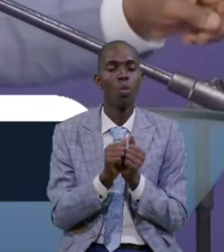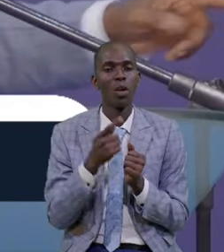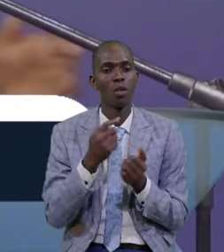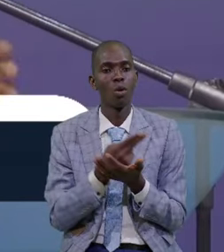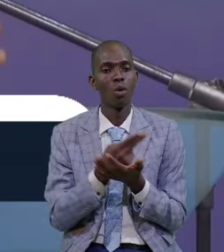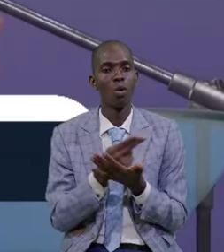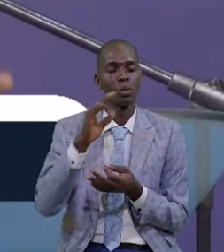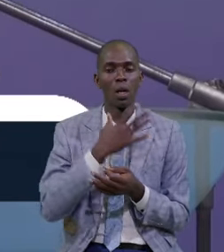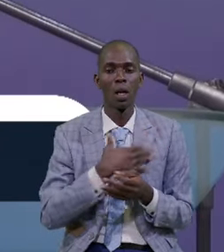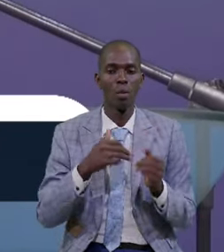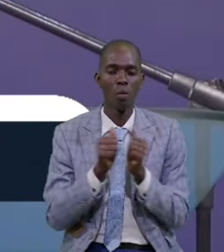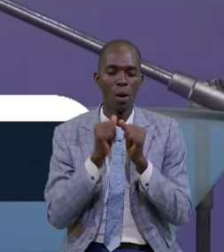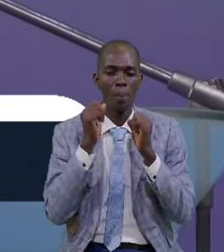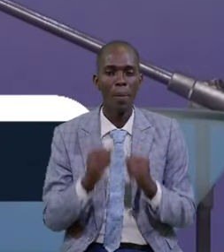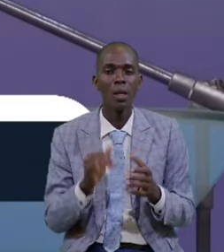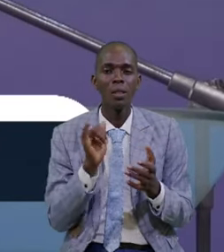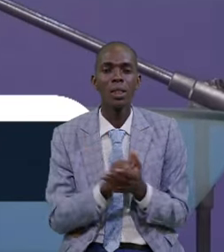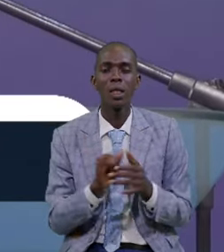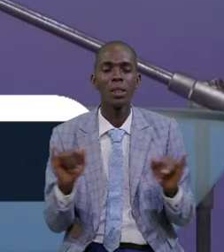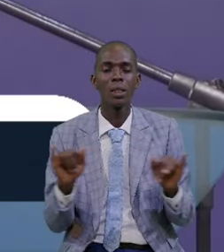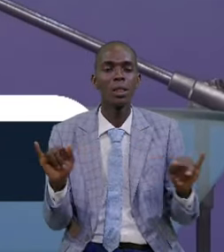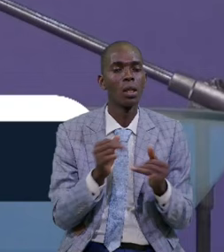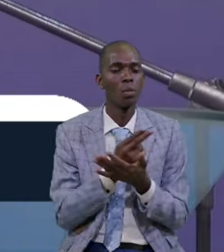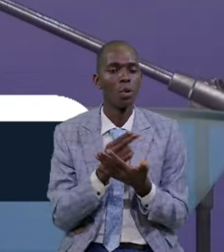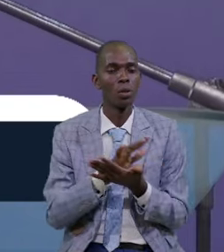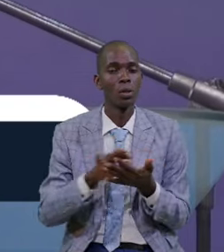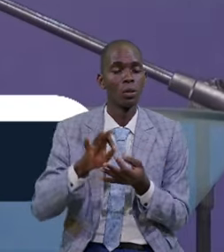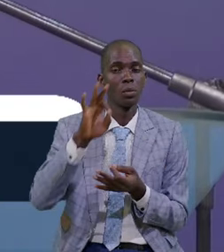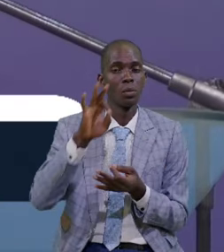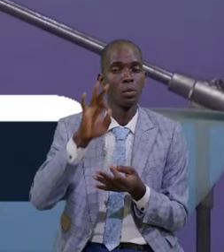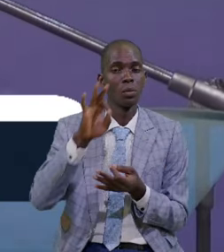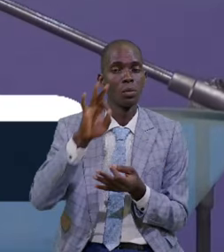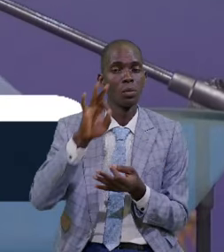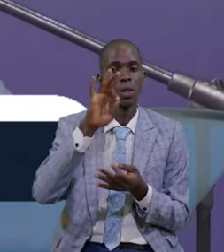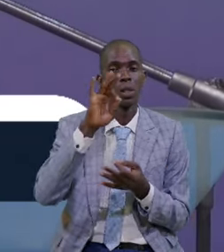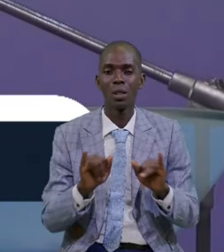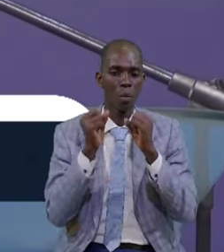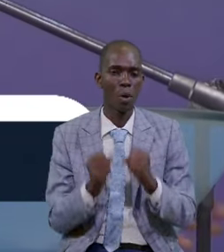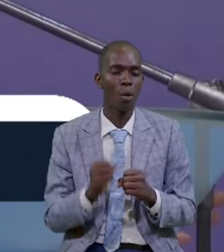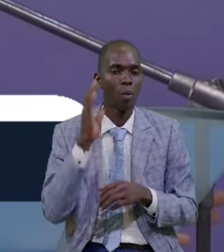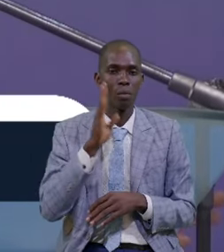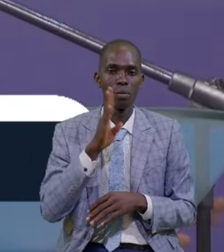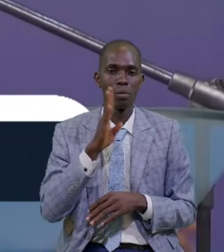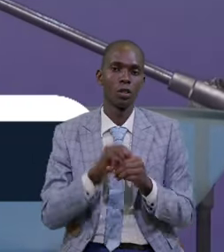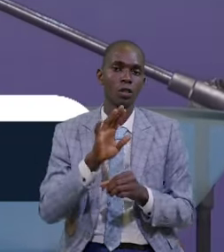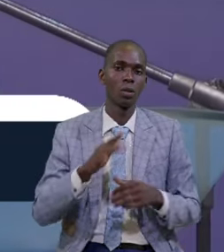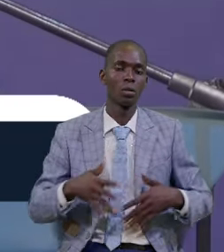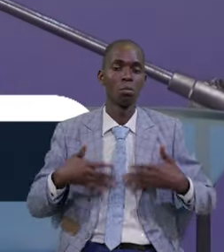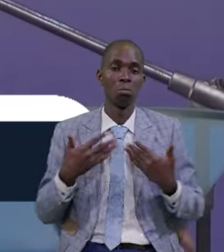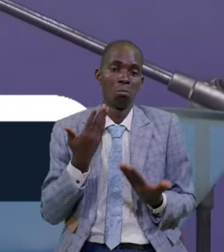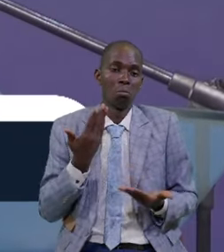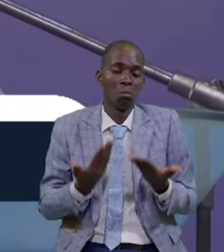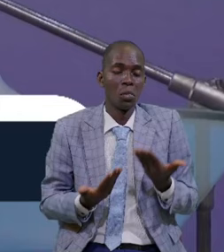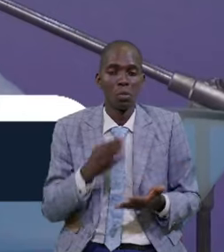and power. That same Holy Ghost, that same power will be in your life. Whether you are